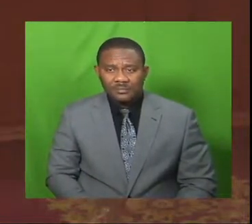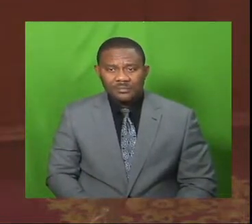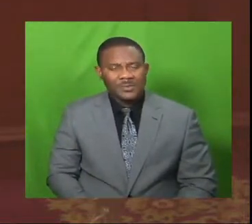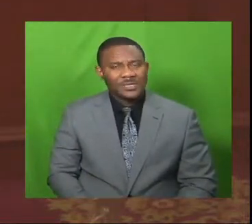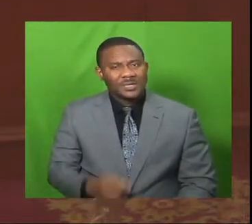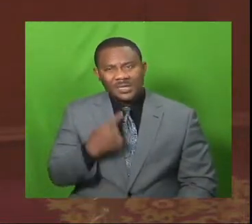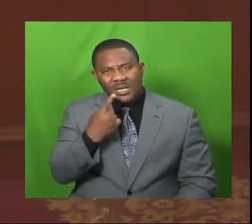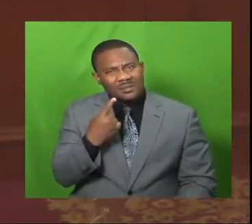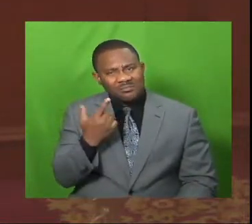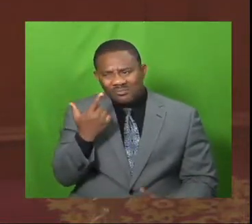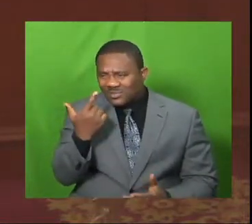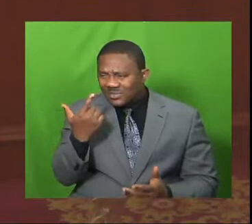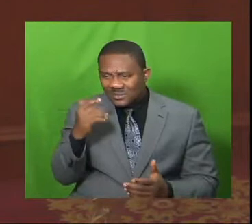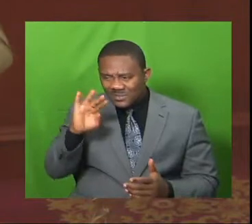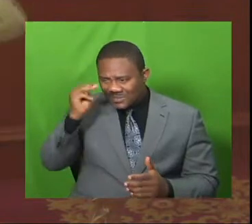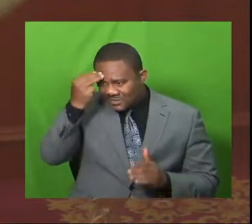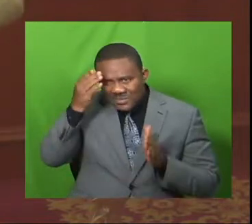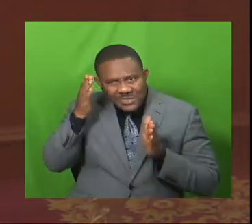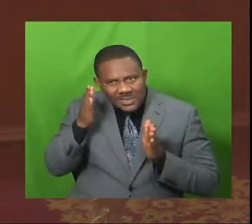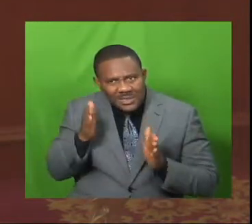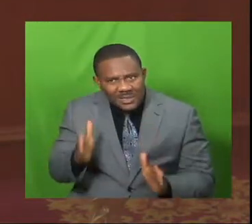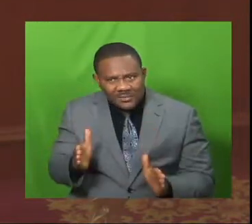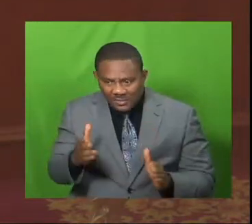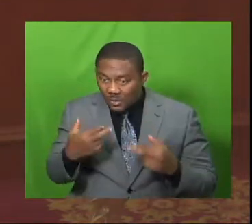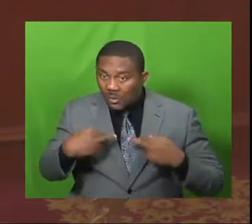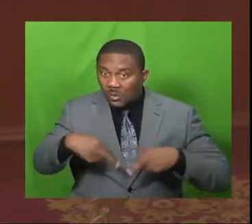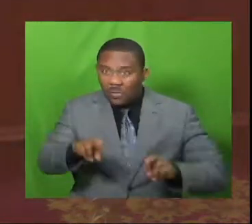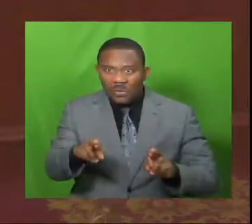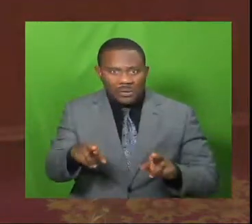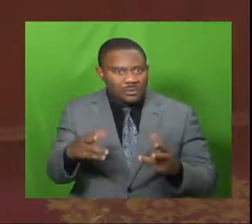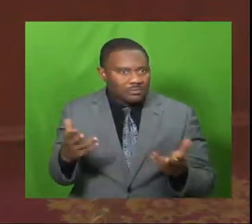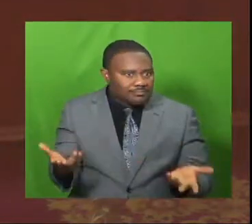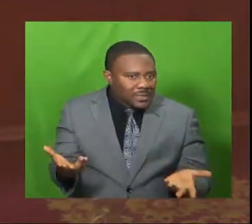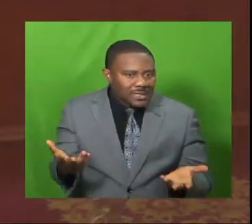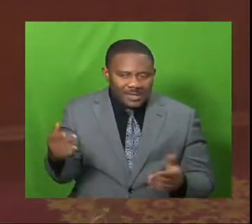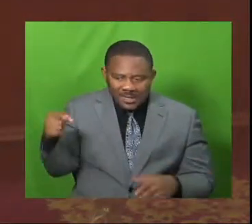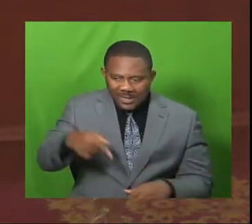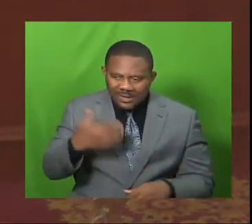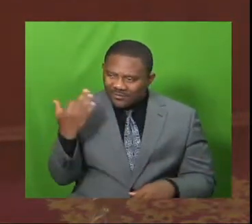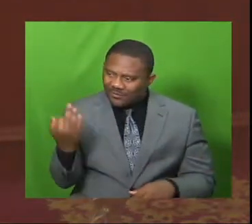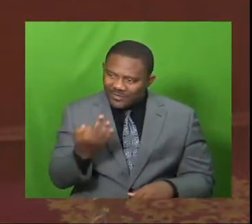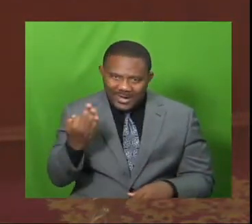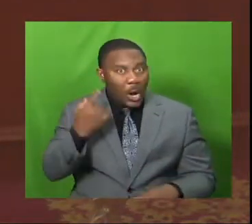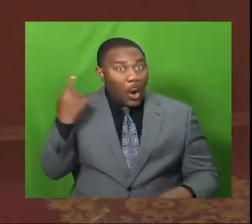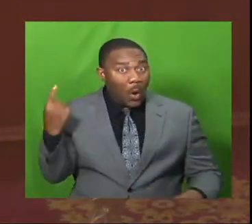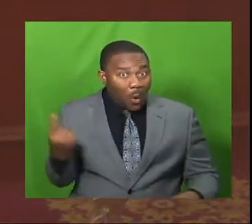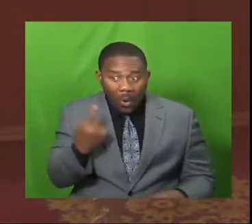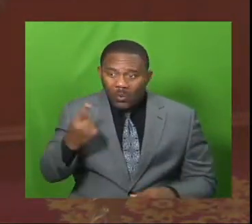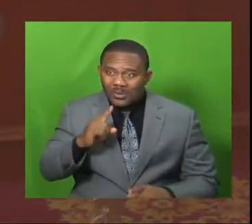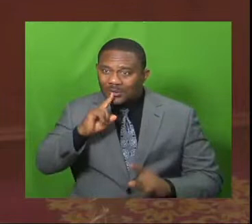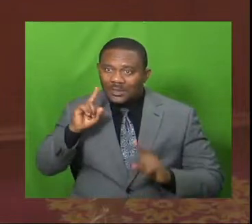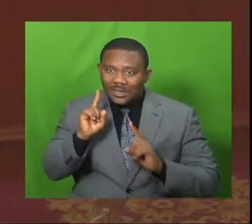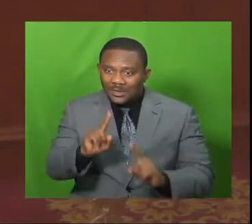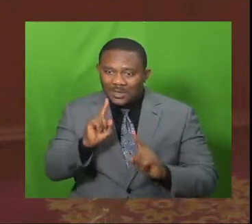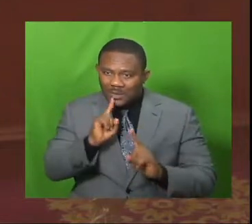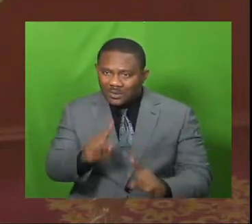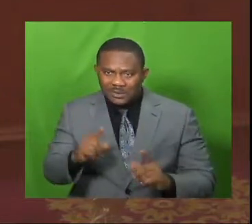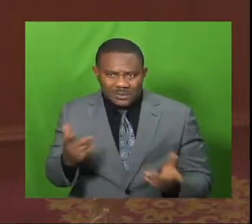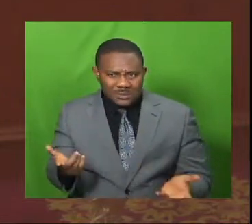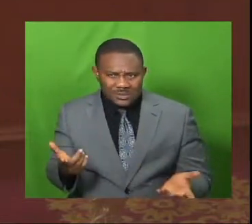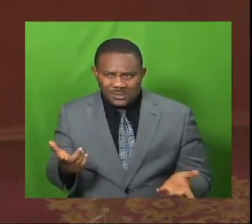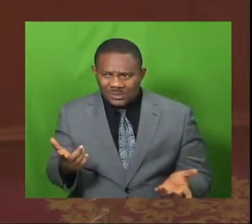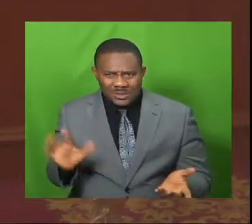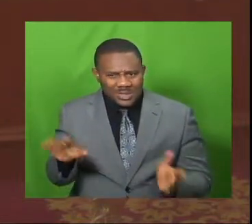for Roads is busy answering questions every Friday in Parliament, which is a sign that the roads are not